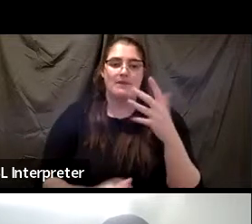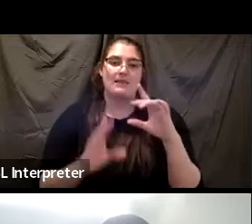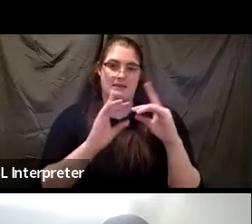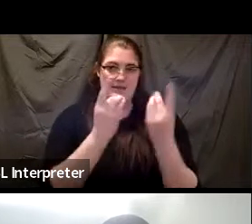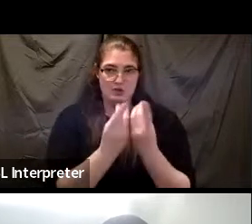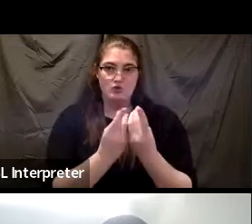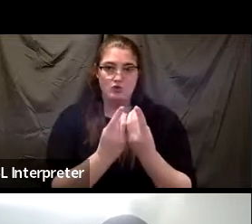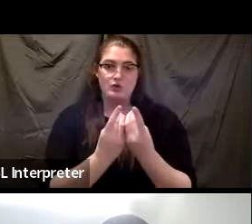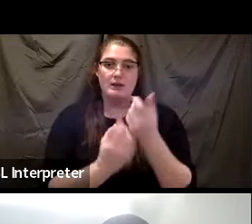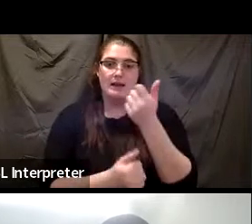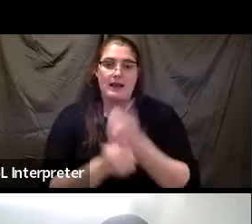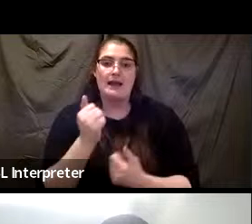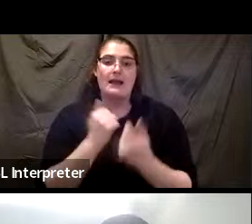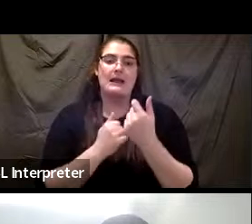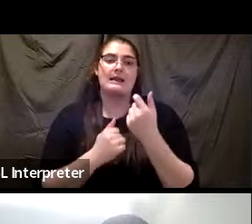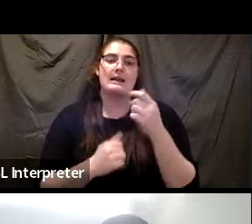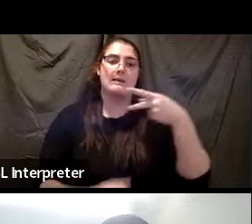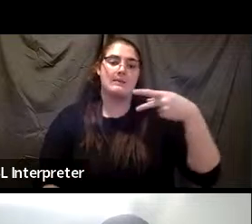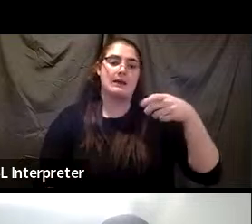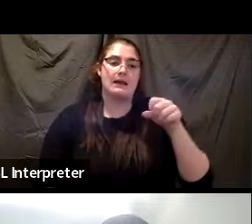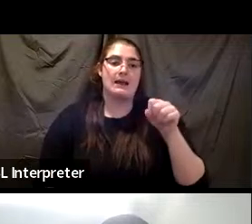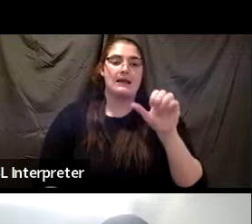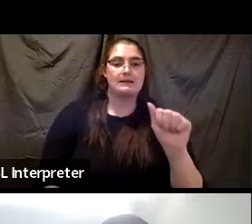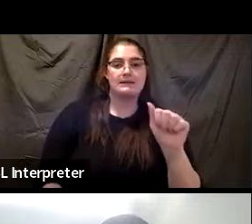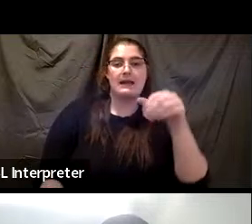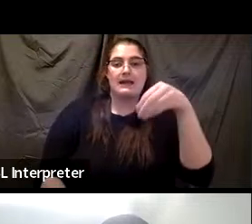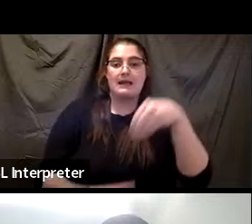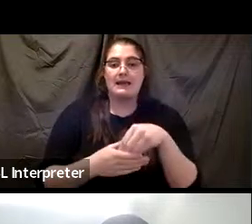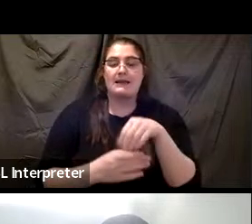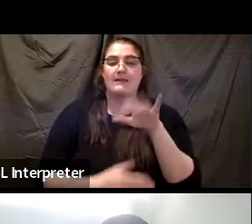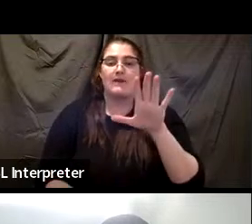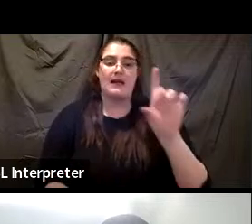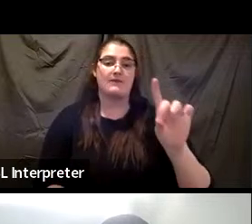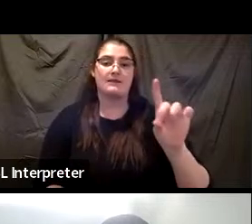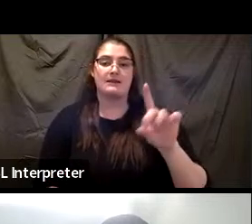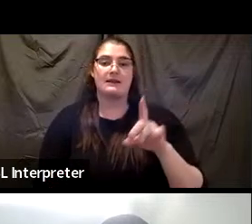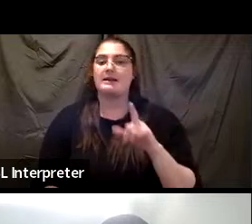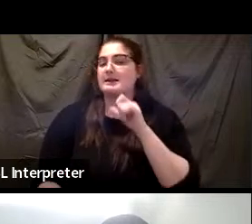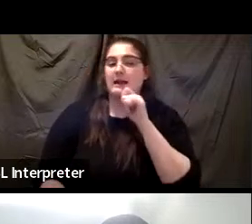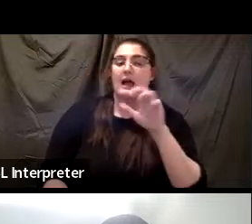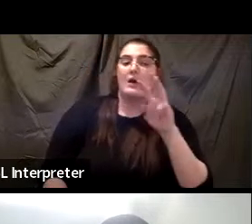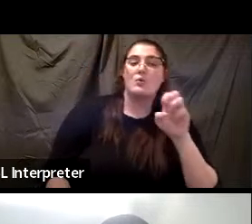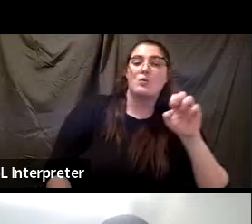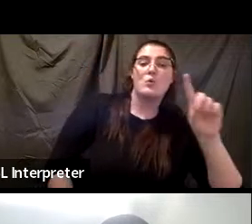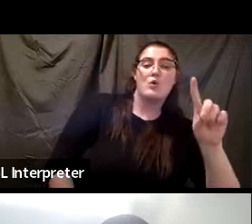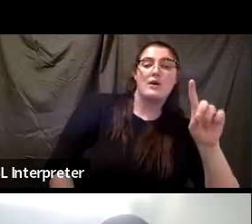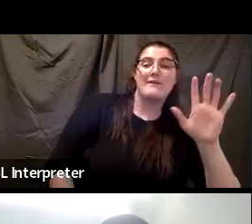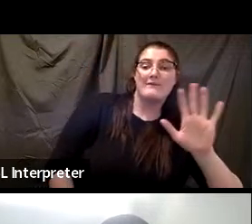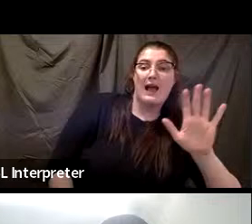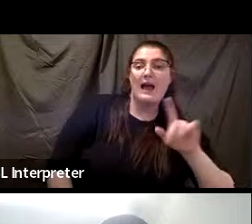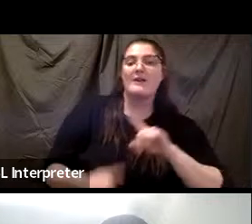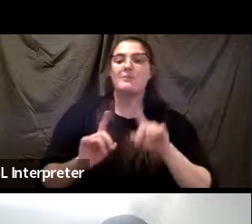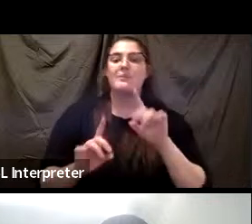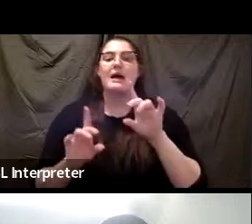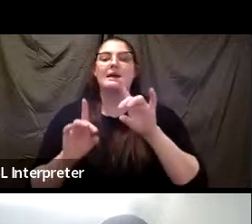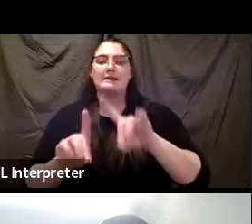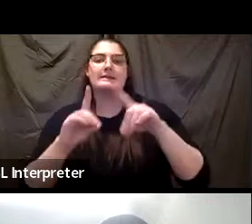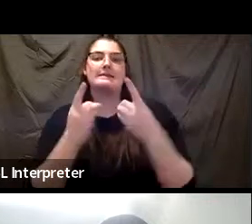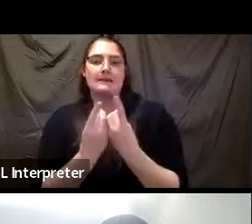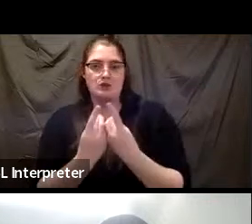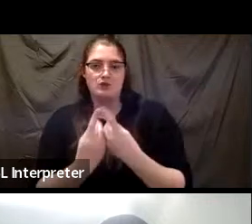So any PSA in 5D, not Ward 5, but the 5th district. It's done by police district, not by